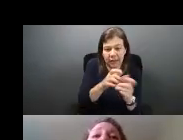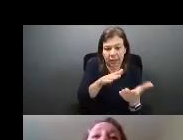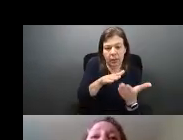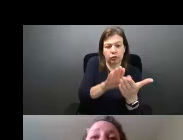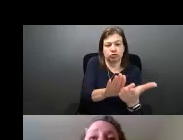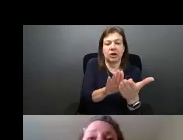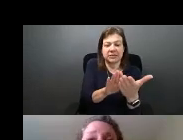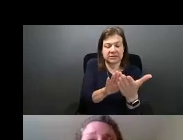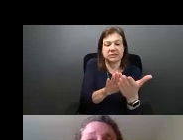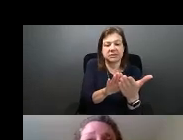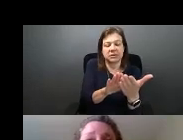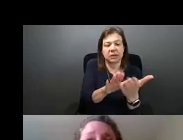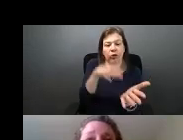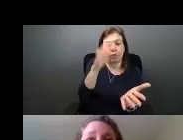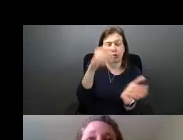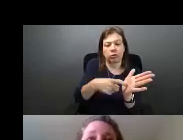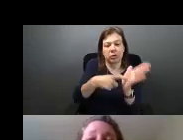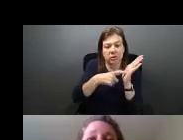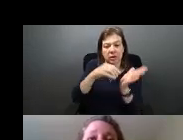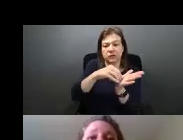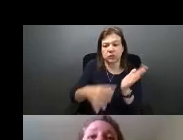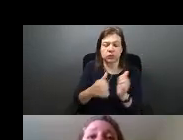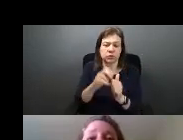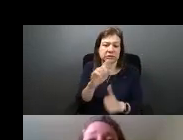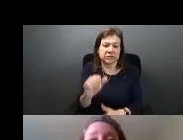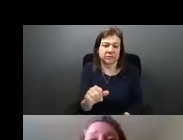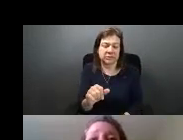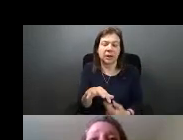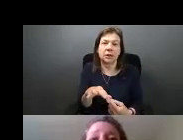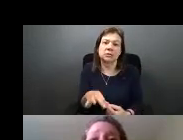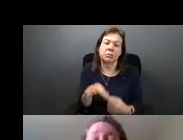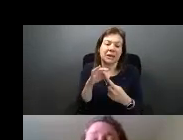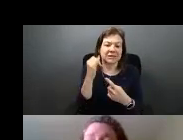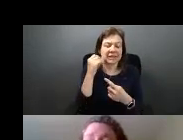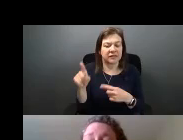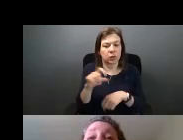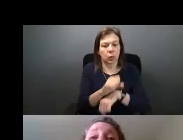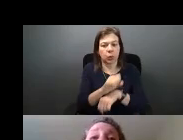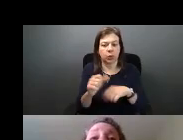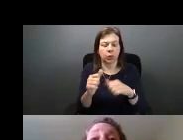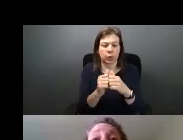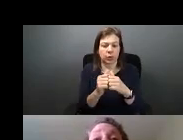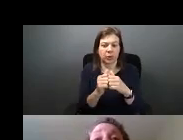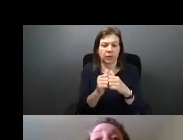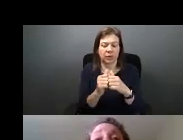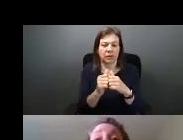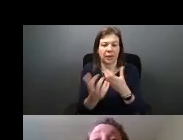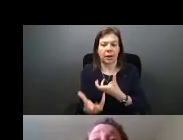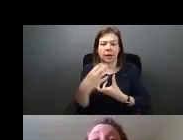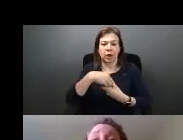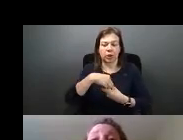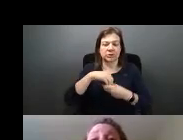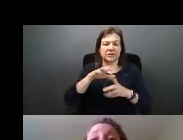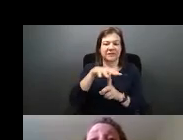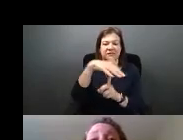addresses the learning needs of students with disabilities, especially if you're working with an inclusive